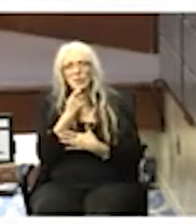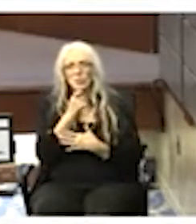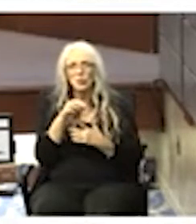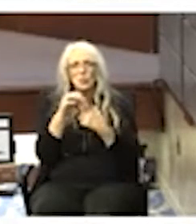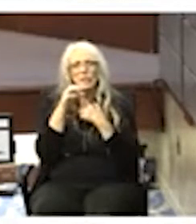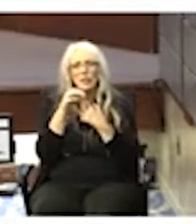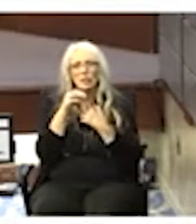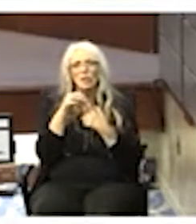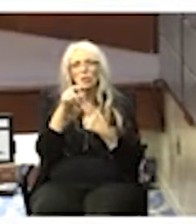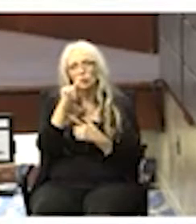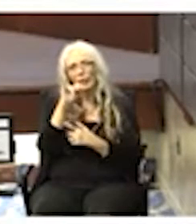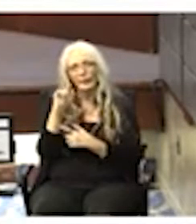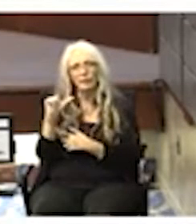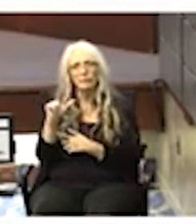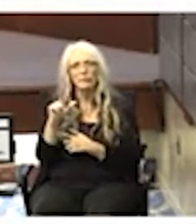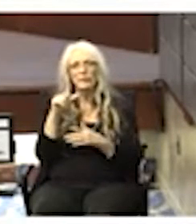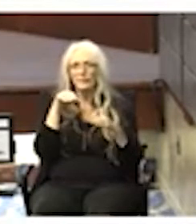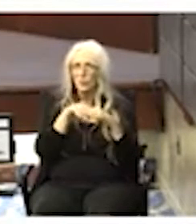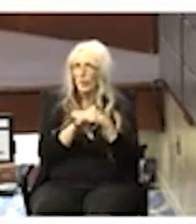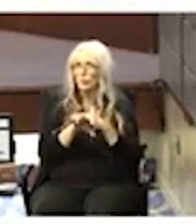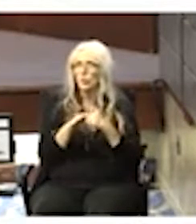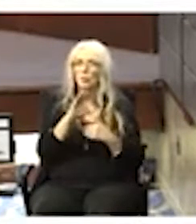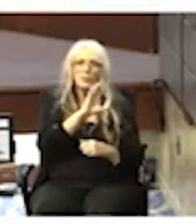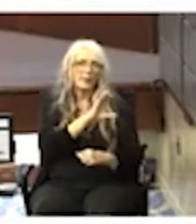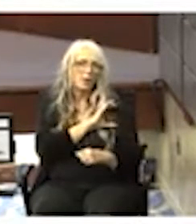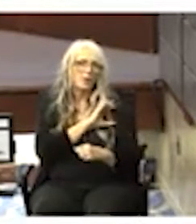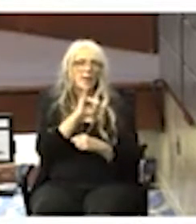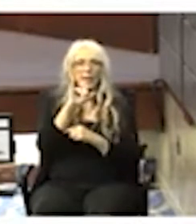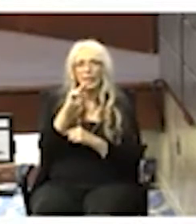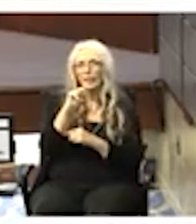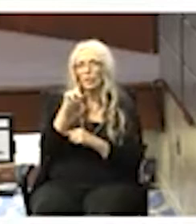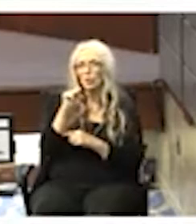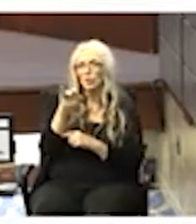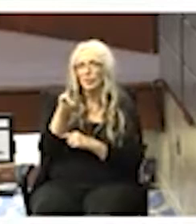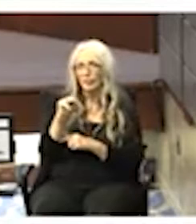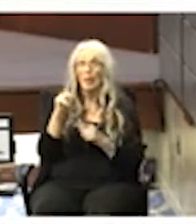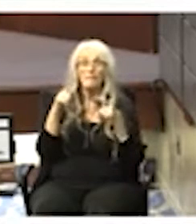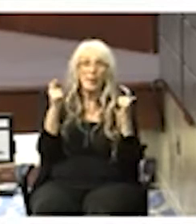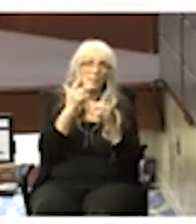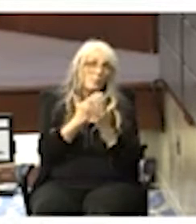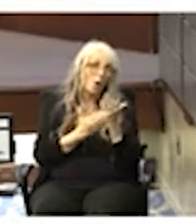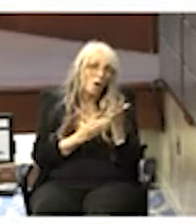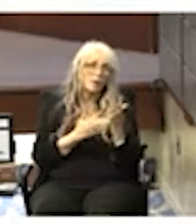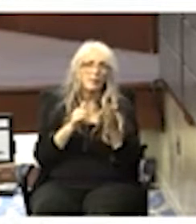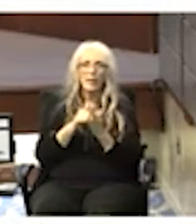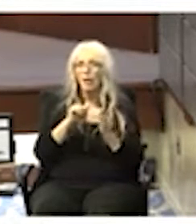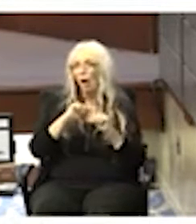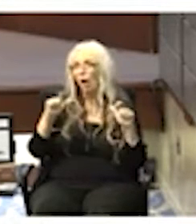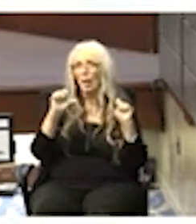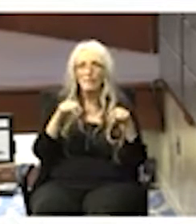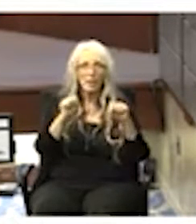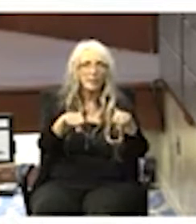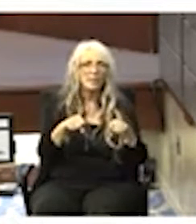and corridor reflecting its distinctive character? Inclusion will be a big part of this park. We're going to talk about that with the All Abilities